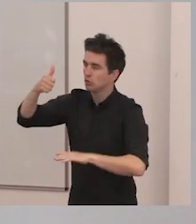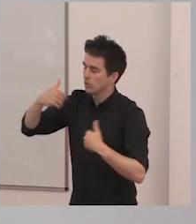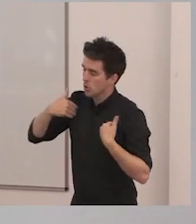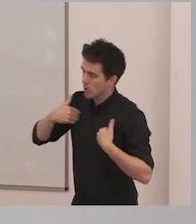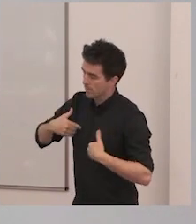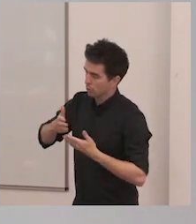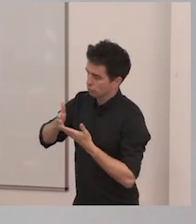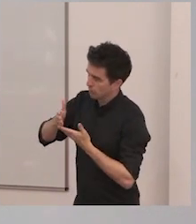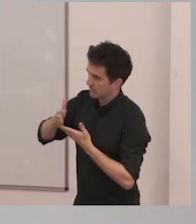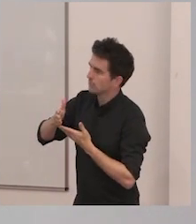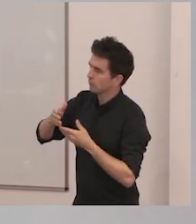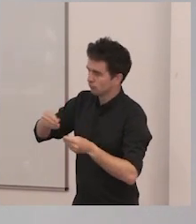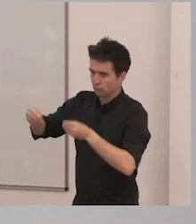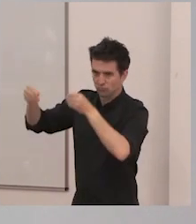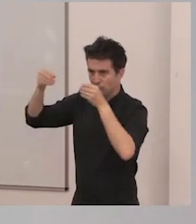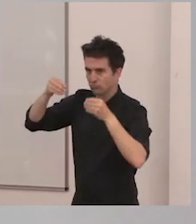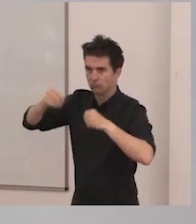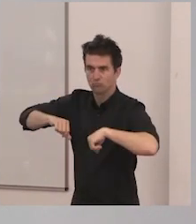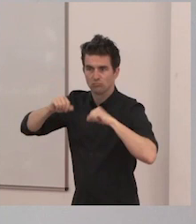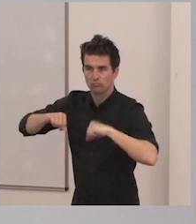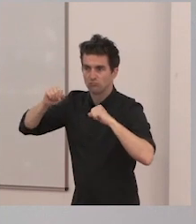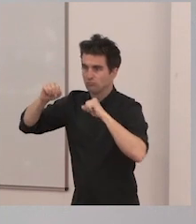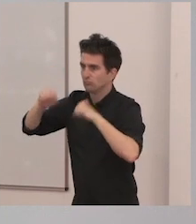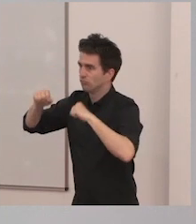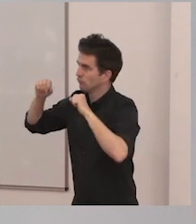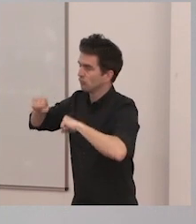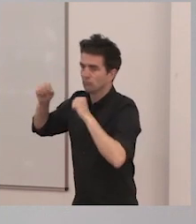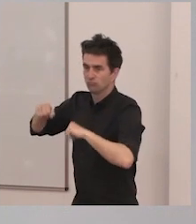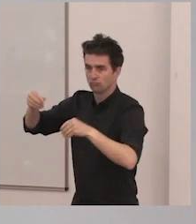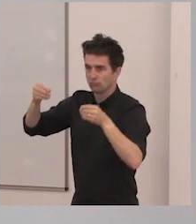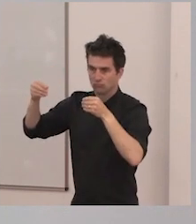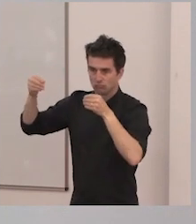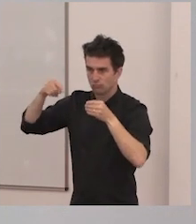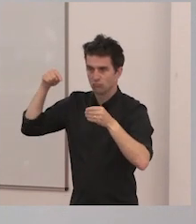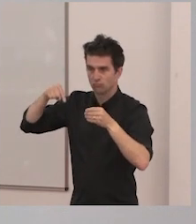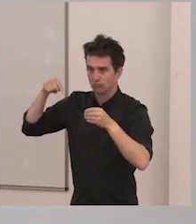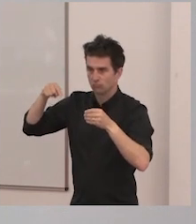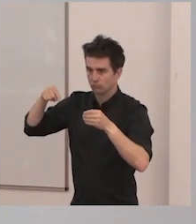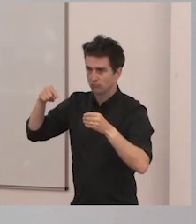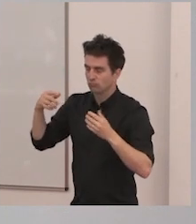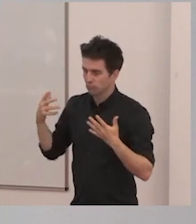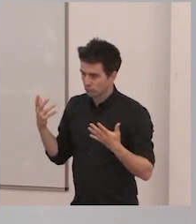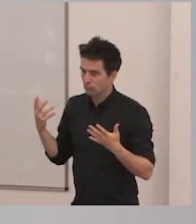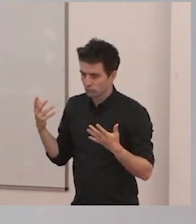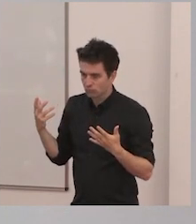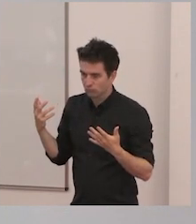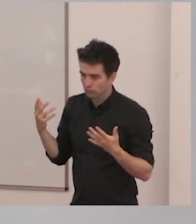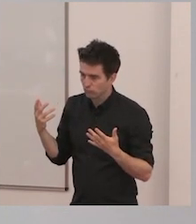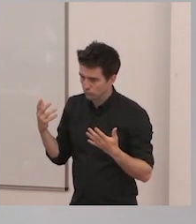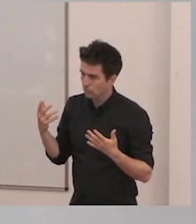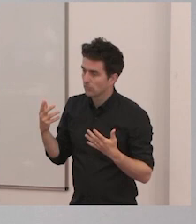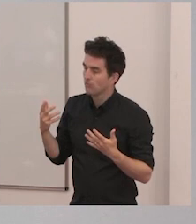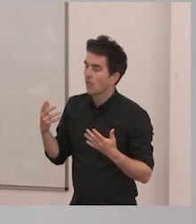treatment and protection, to a human rights model that affirms that all people with